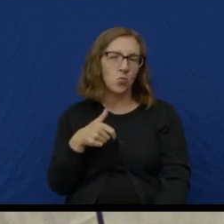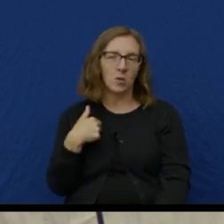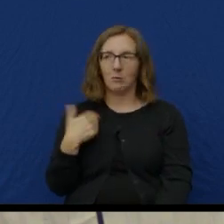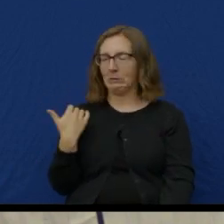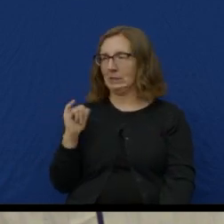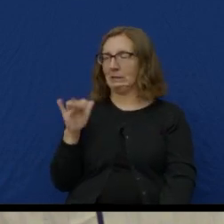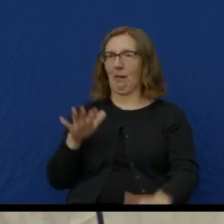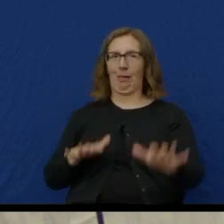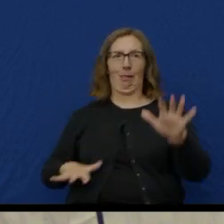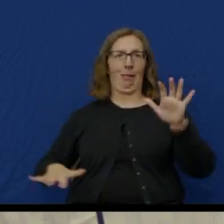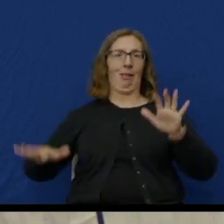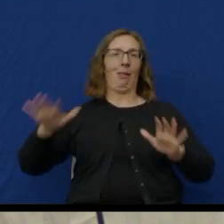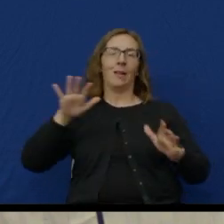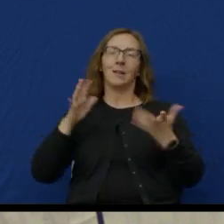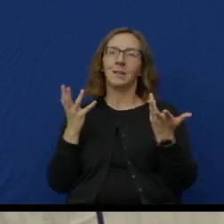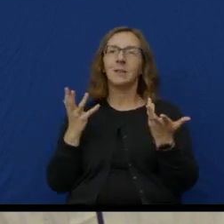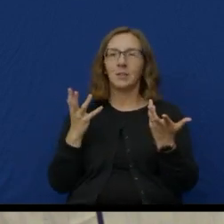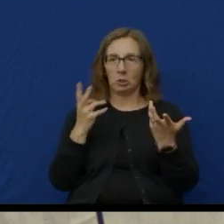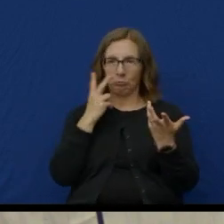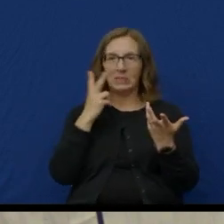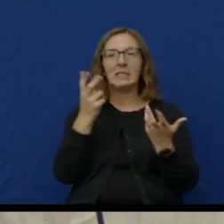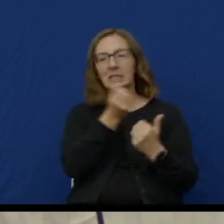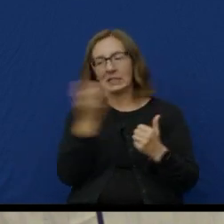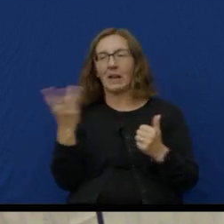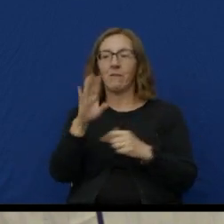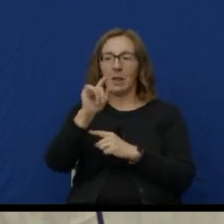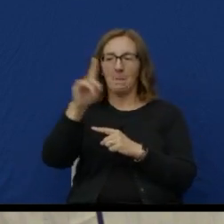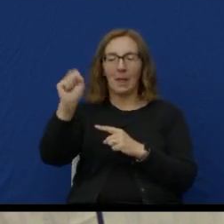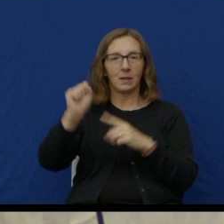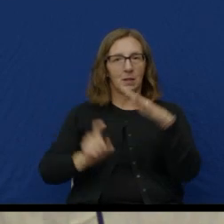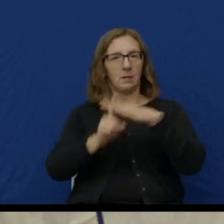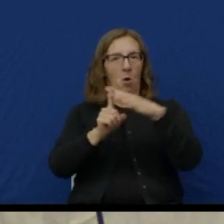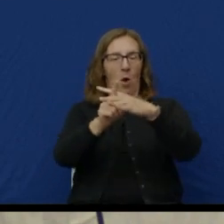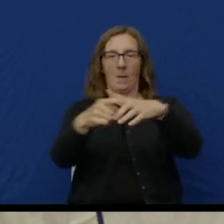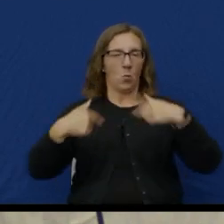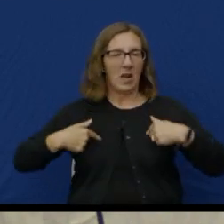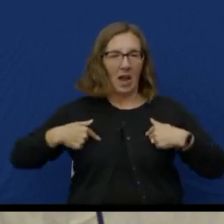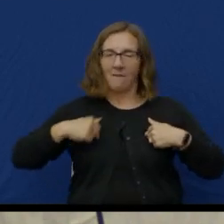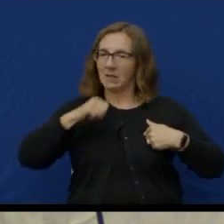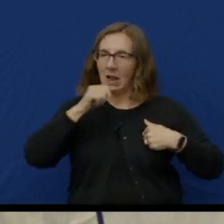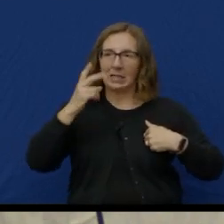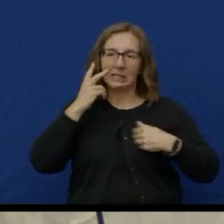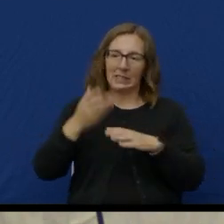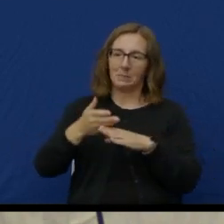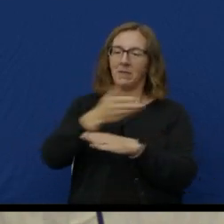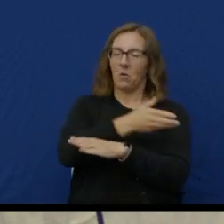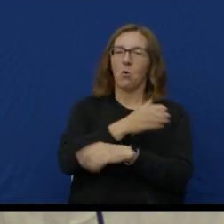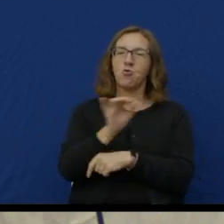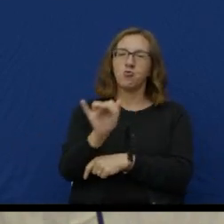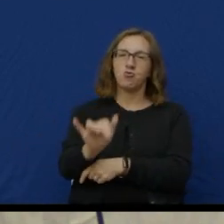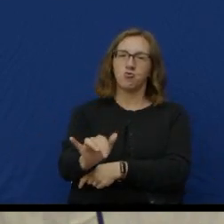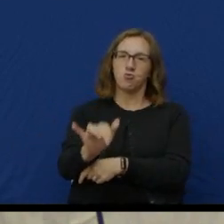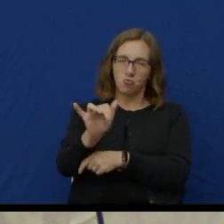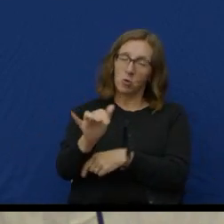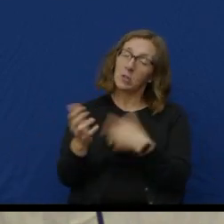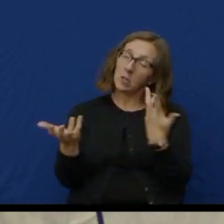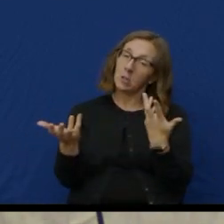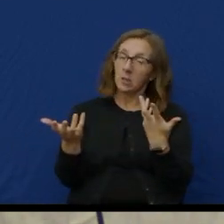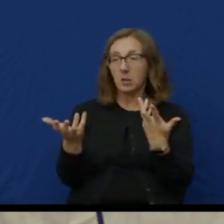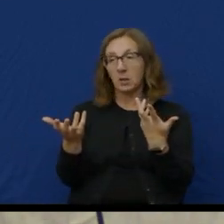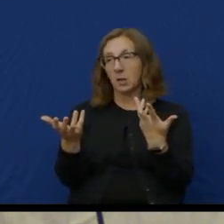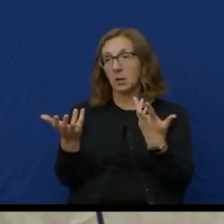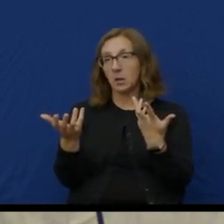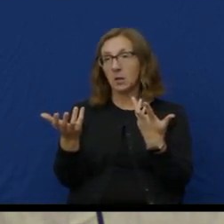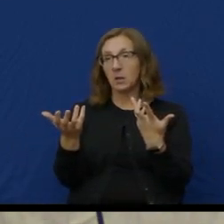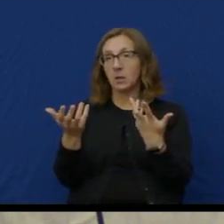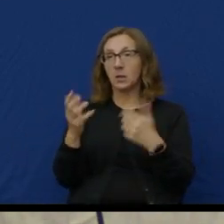to. So we'll likely see a number of bills drop during the session that we have not seen. This is something that